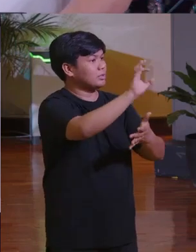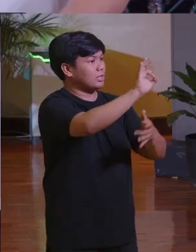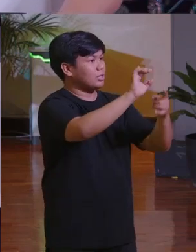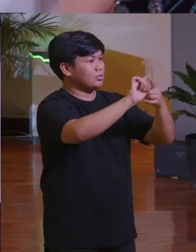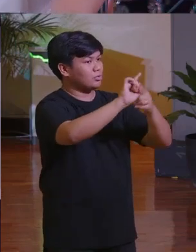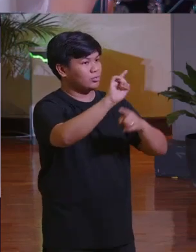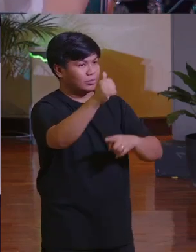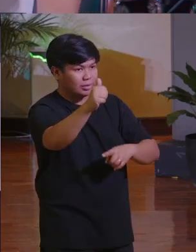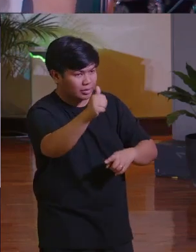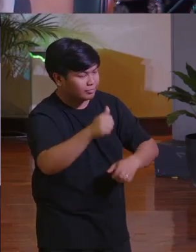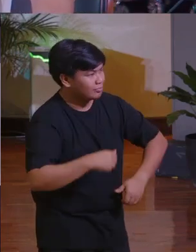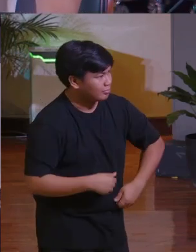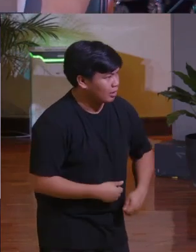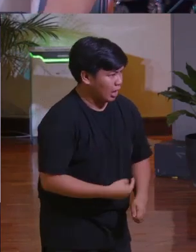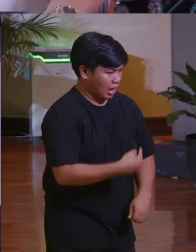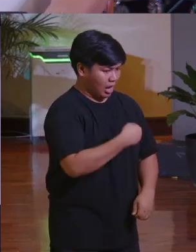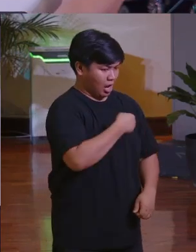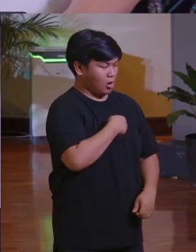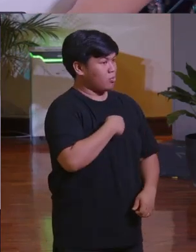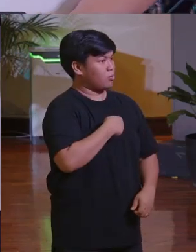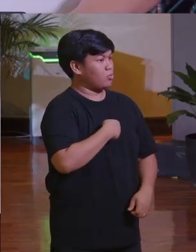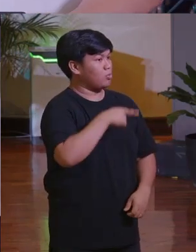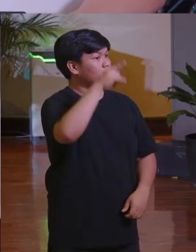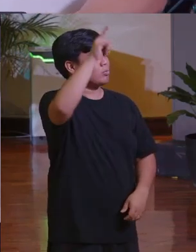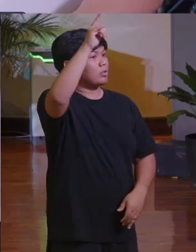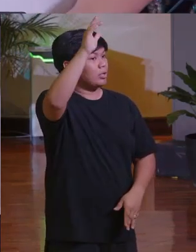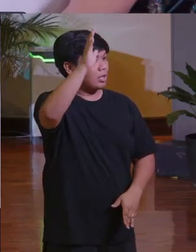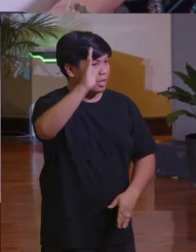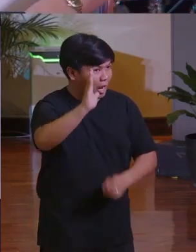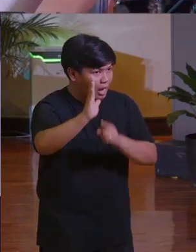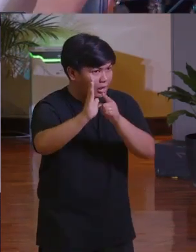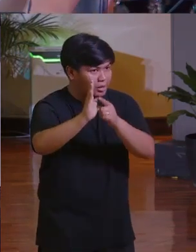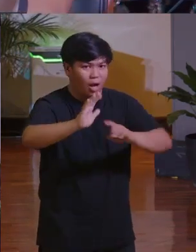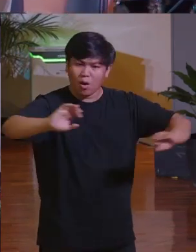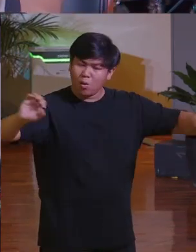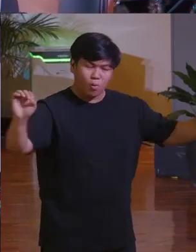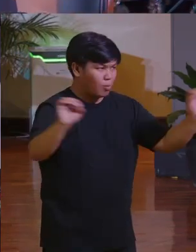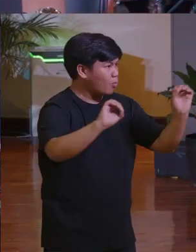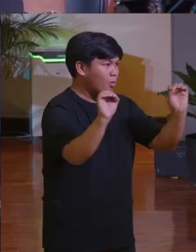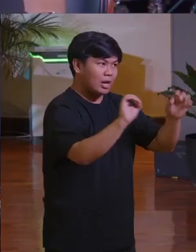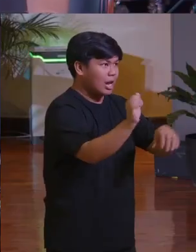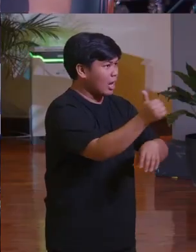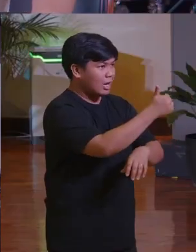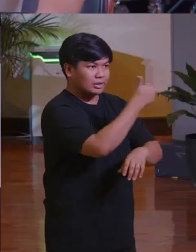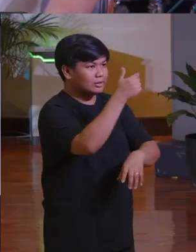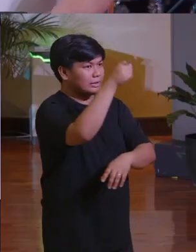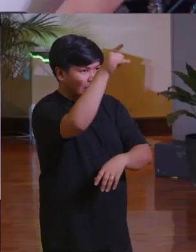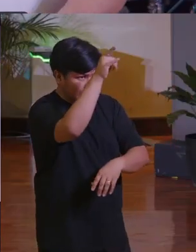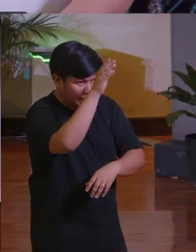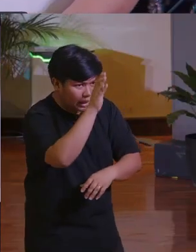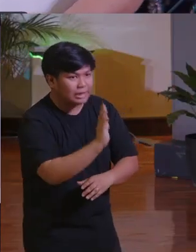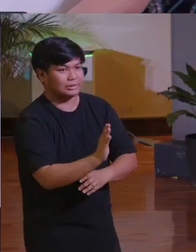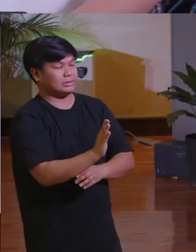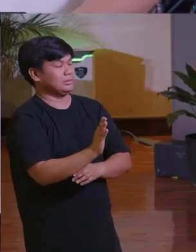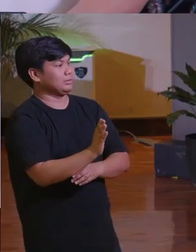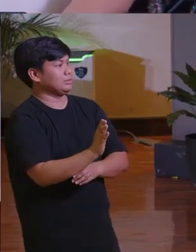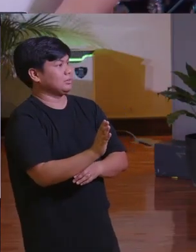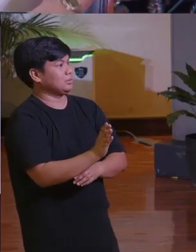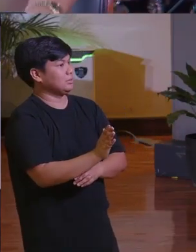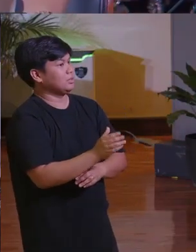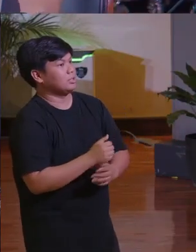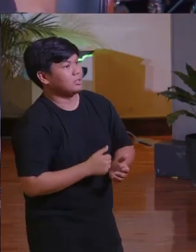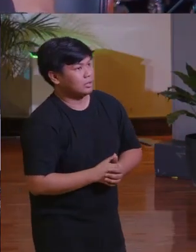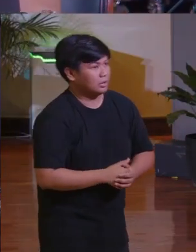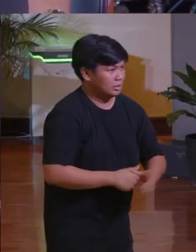former things of old, for I am God, and there is no other. Wala naman po talagang ibang Diyos. Hindi po